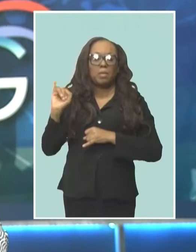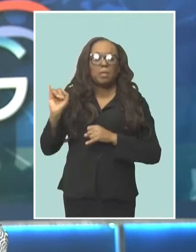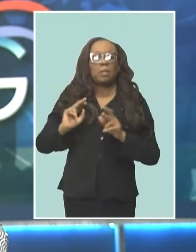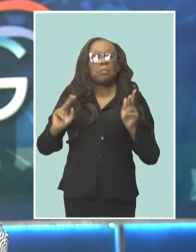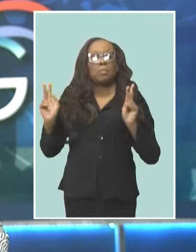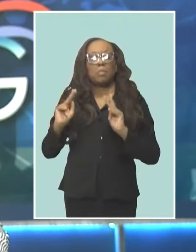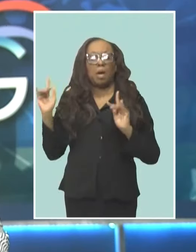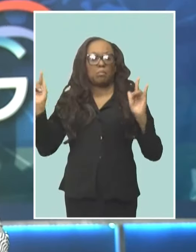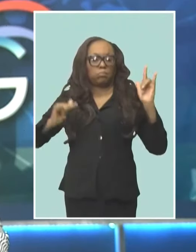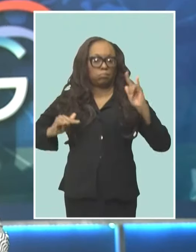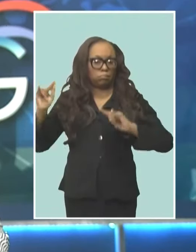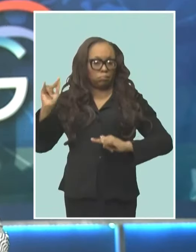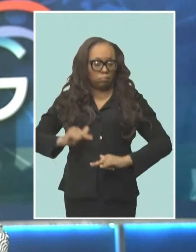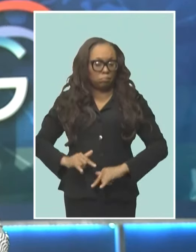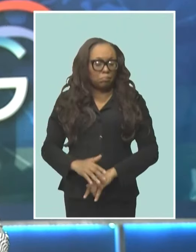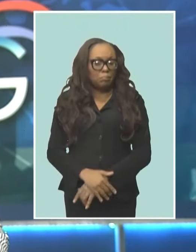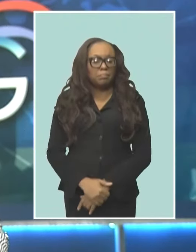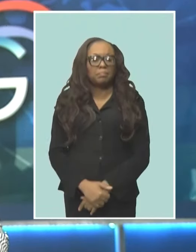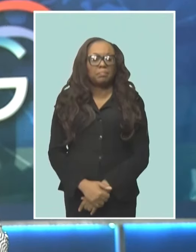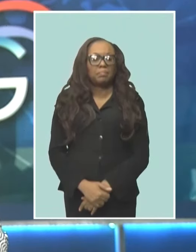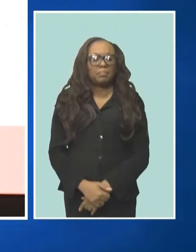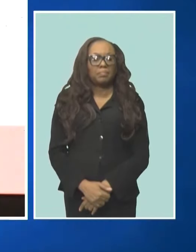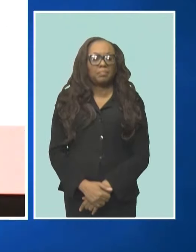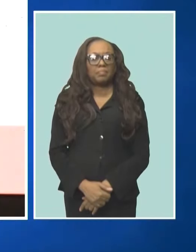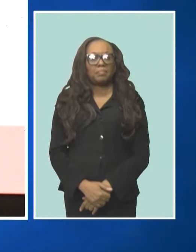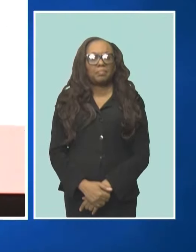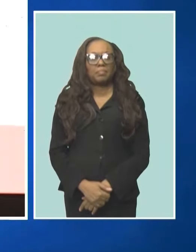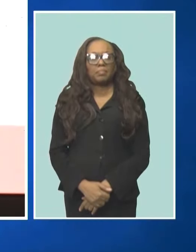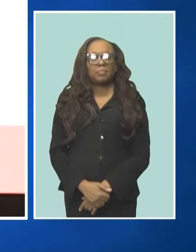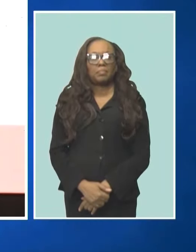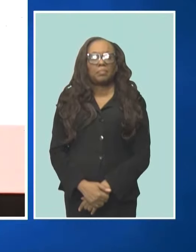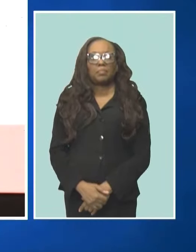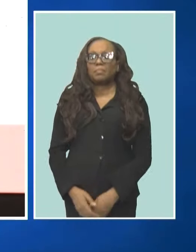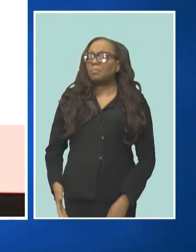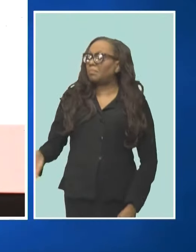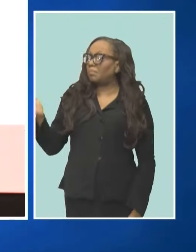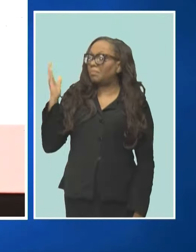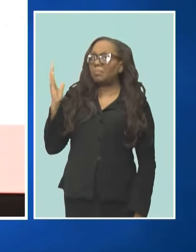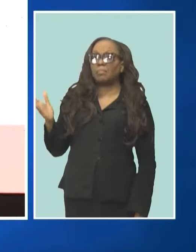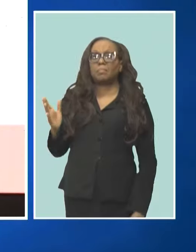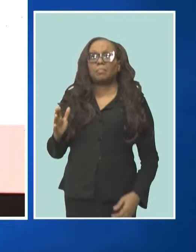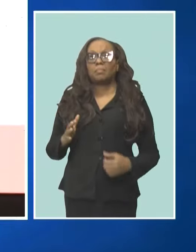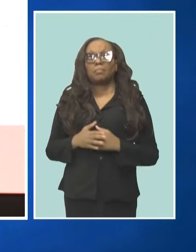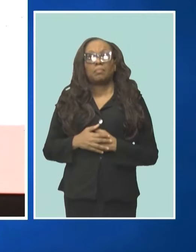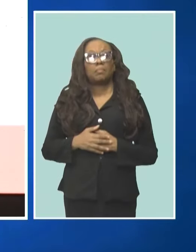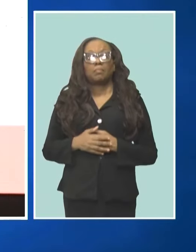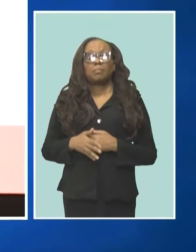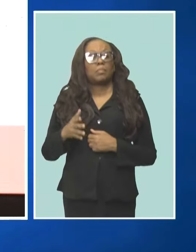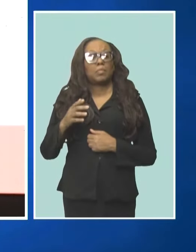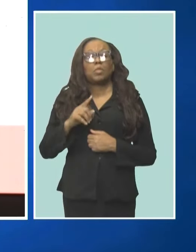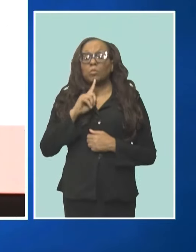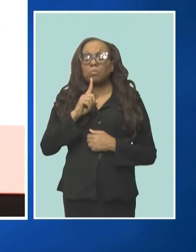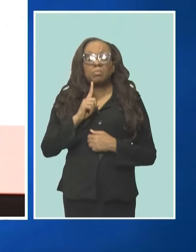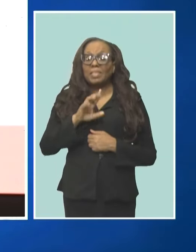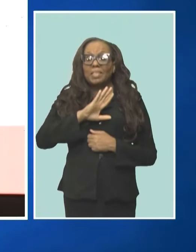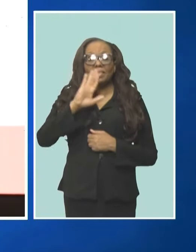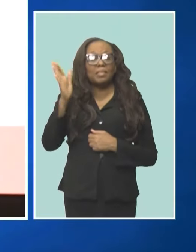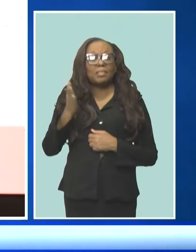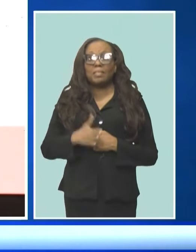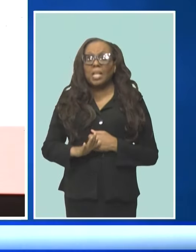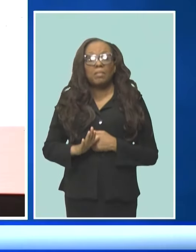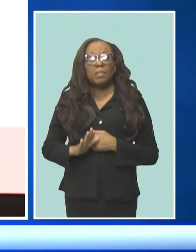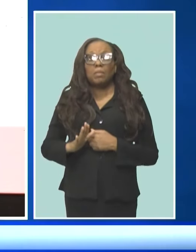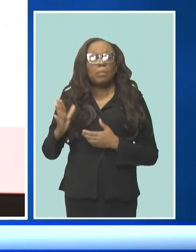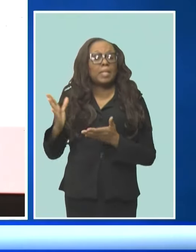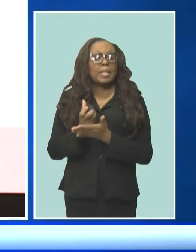insurance officials attended the event. They're leaving it. It's never coming back. I have really good